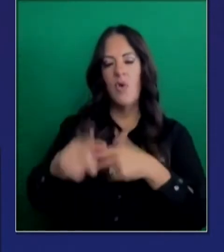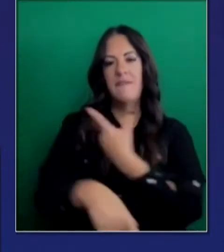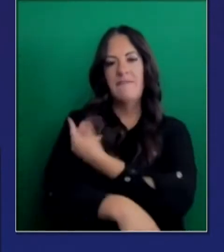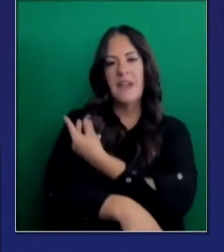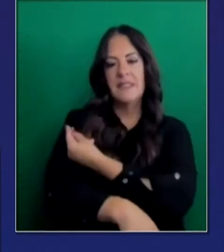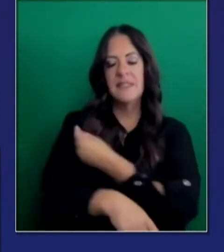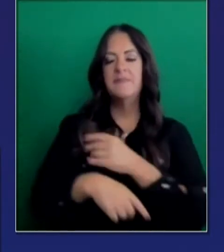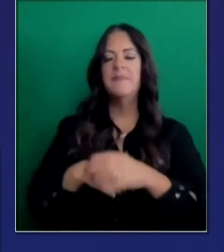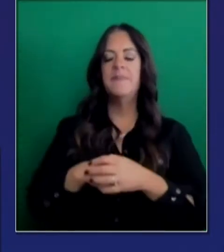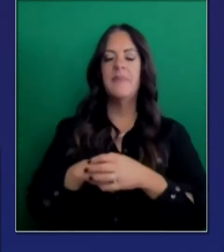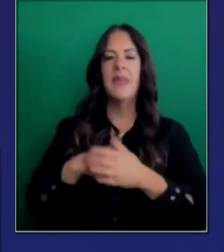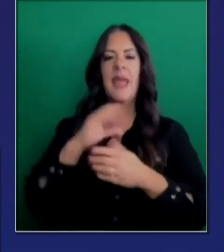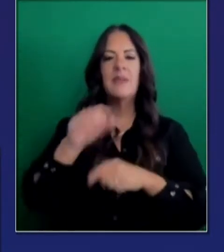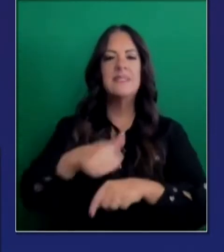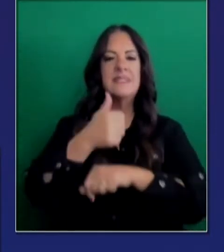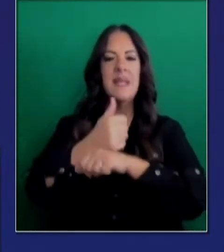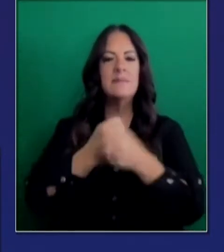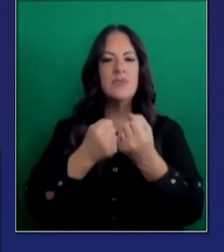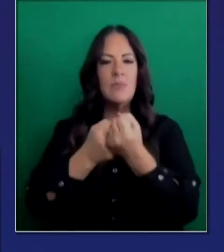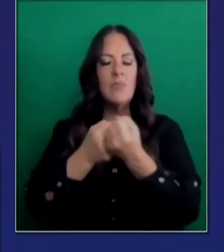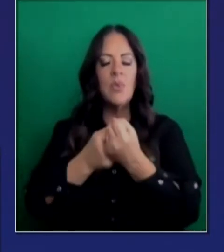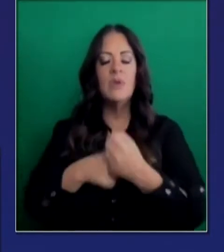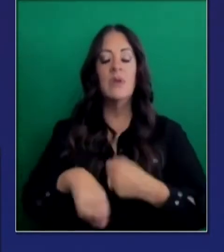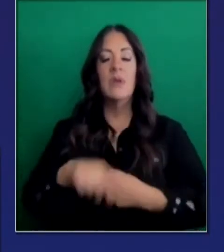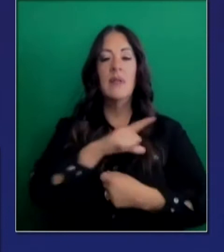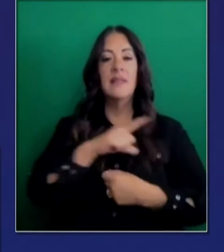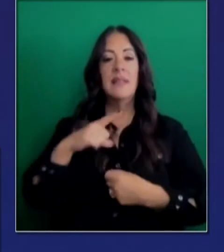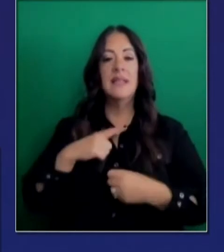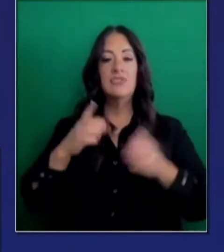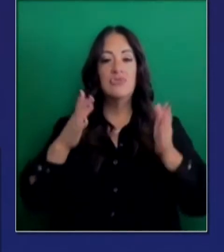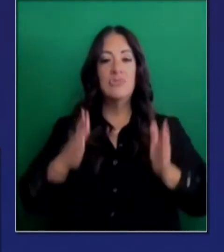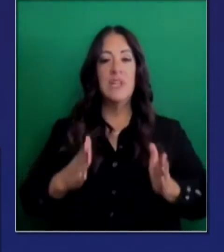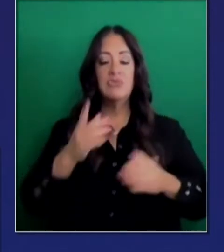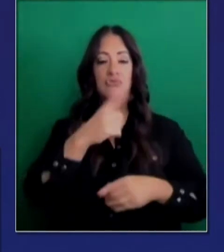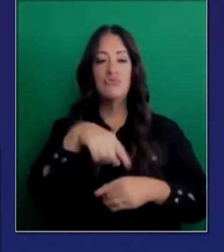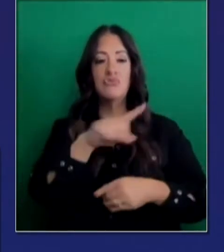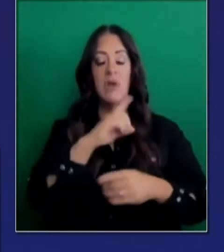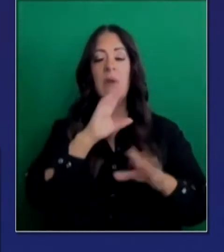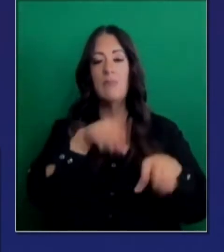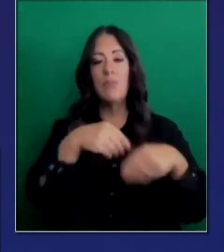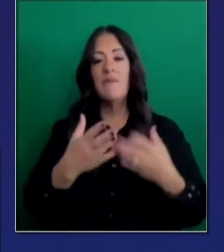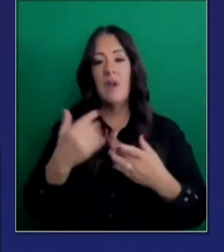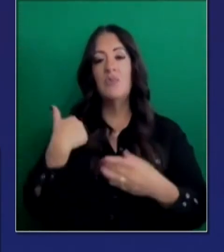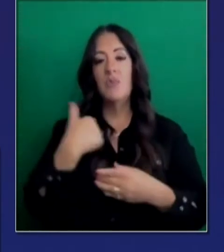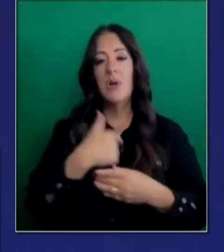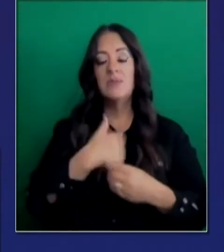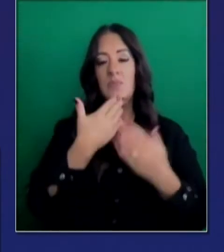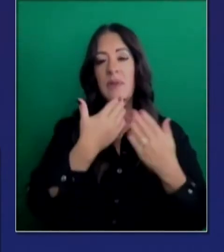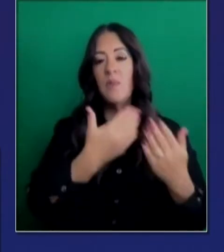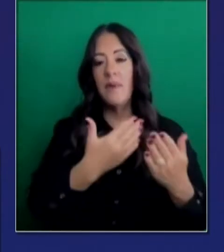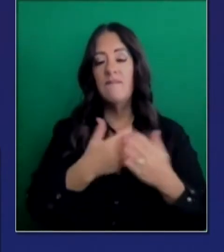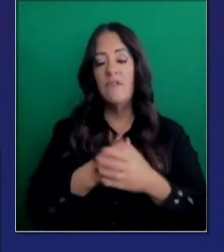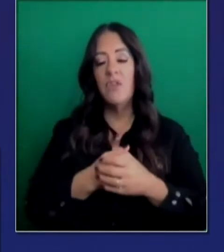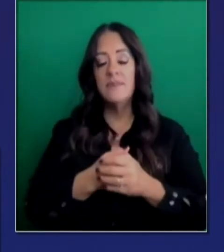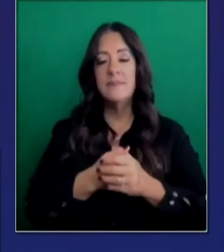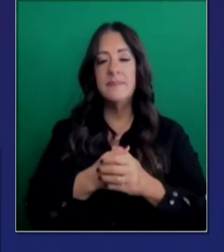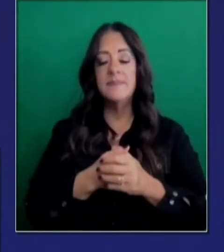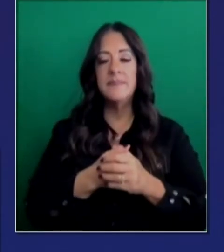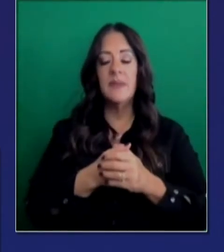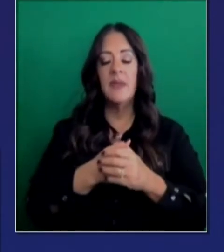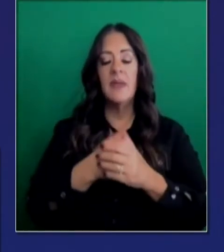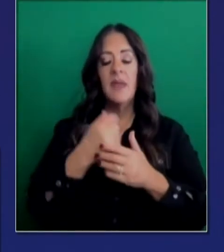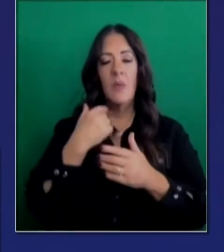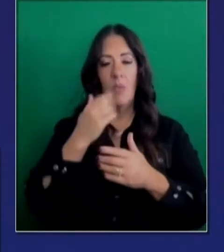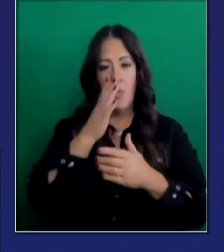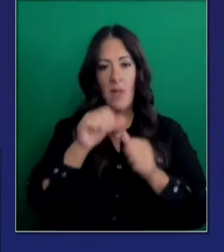that the legislature has provided us. With gratitude, we extend that support as well from the